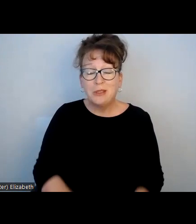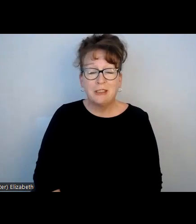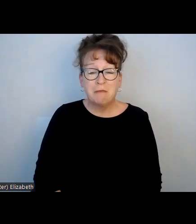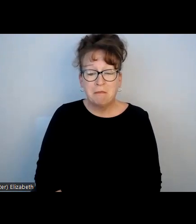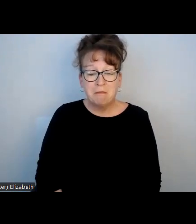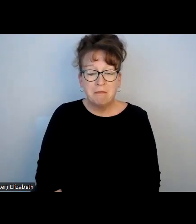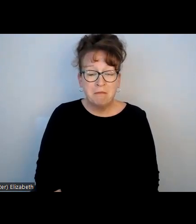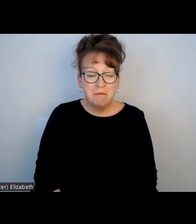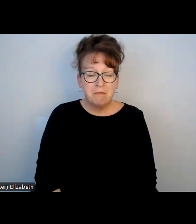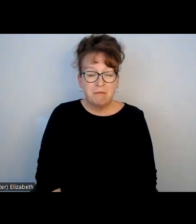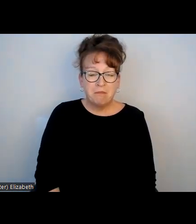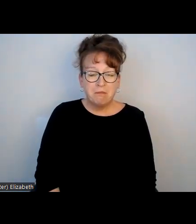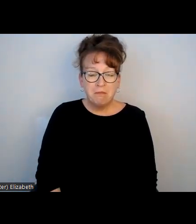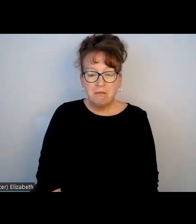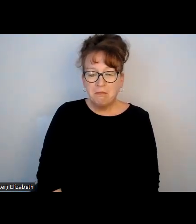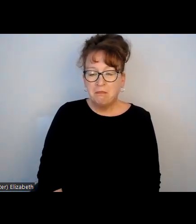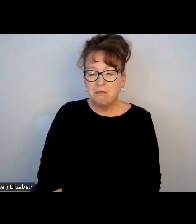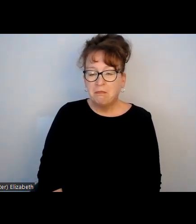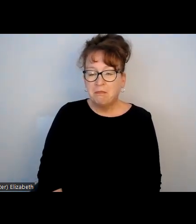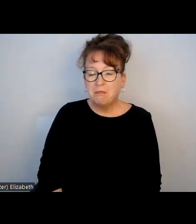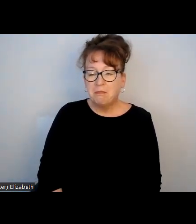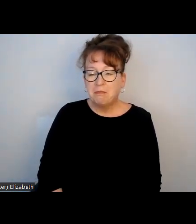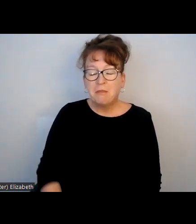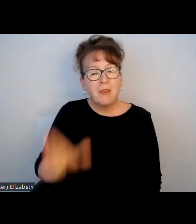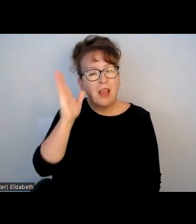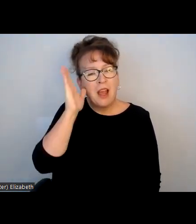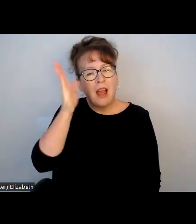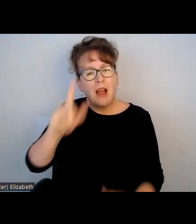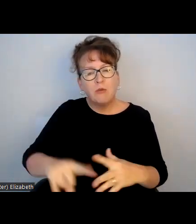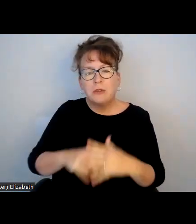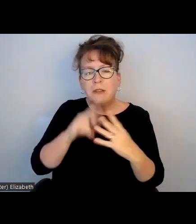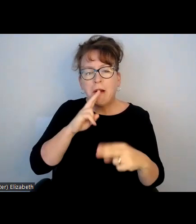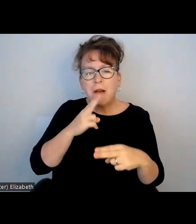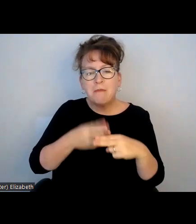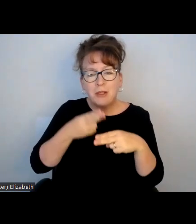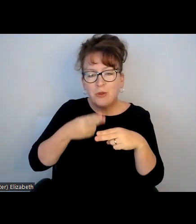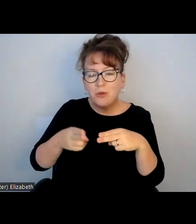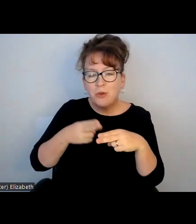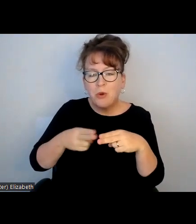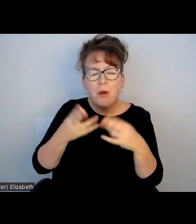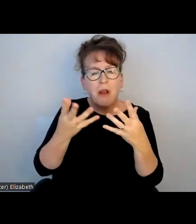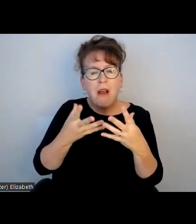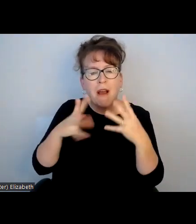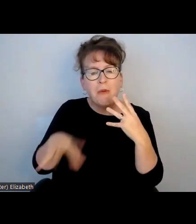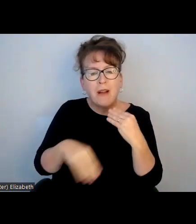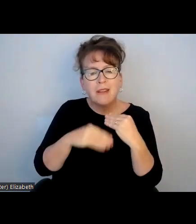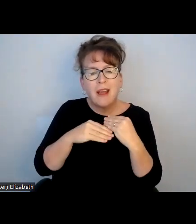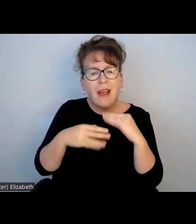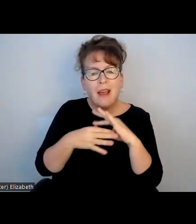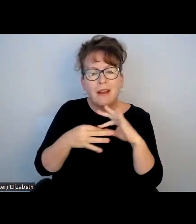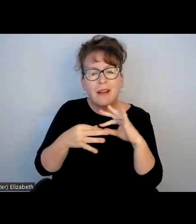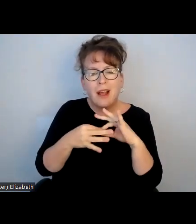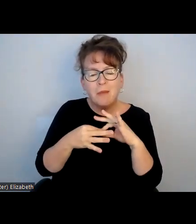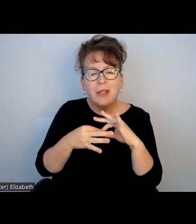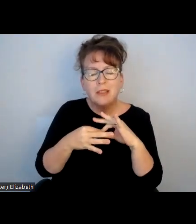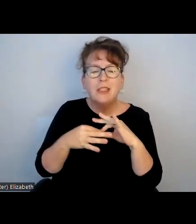And I will just mention briefly that I did want to add an agenda